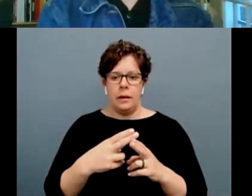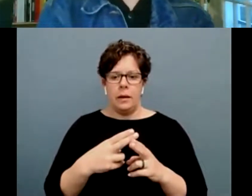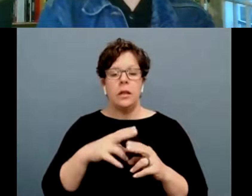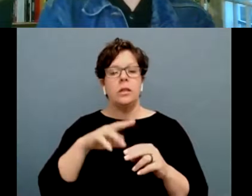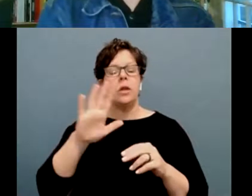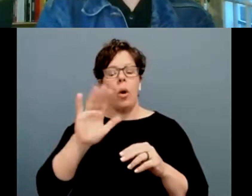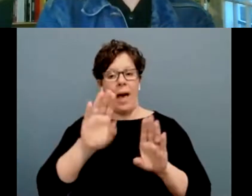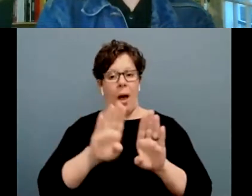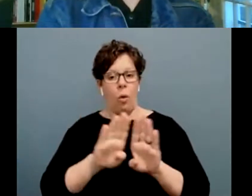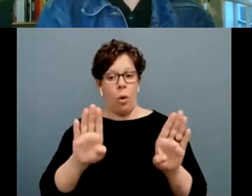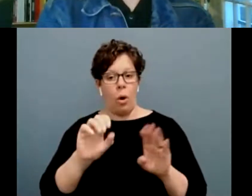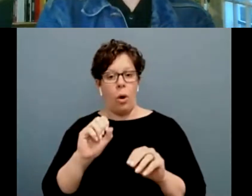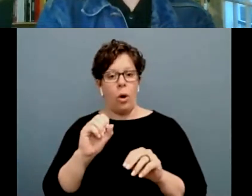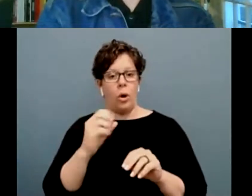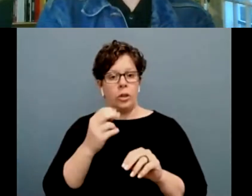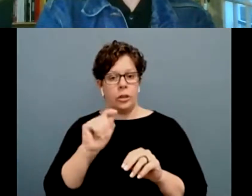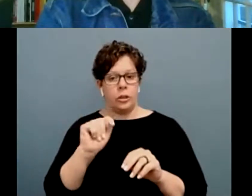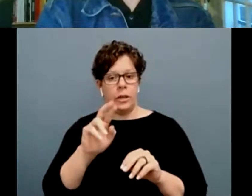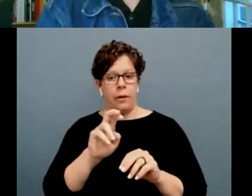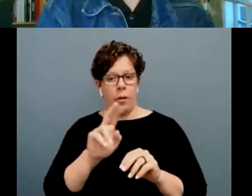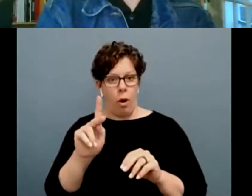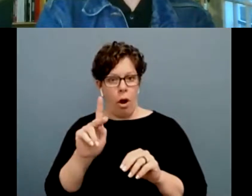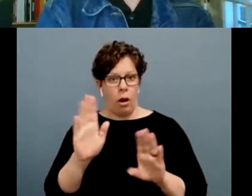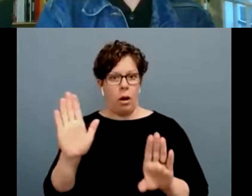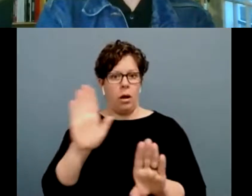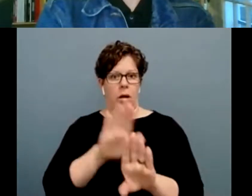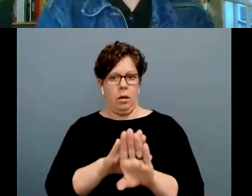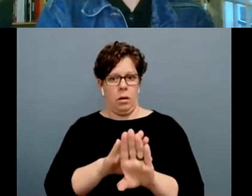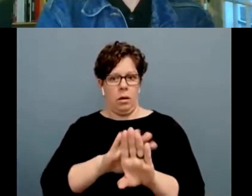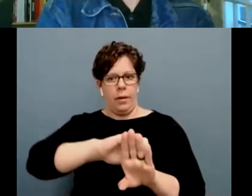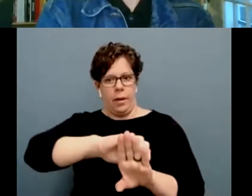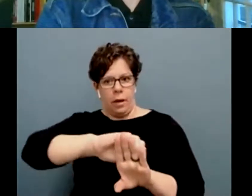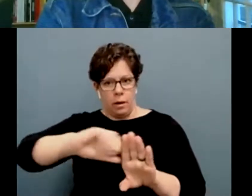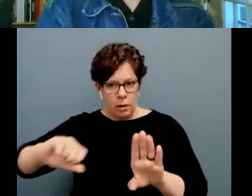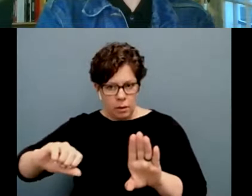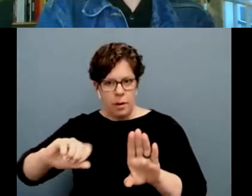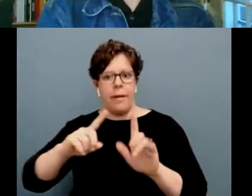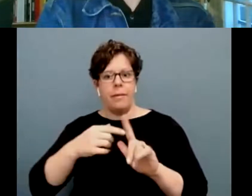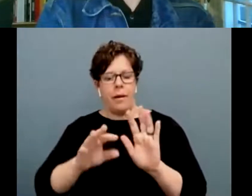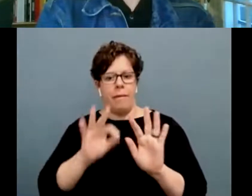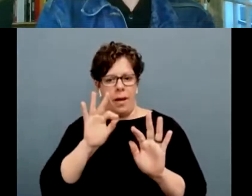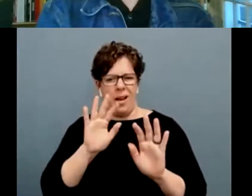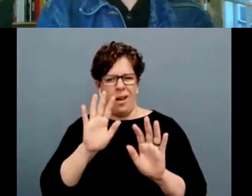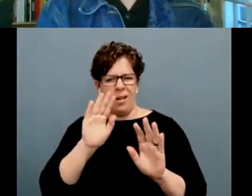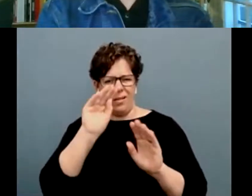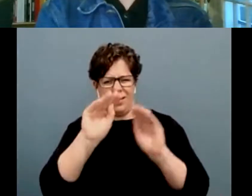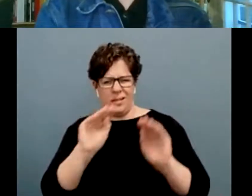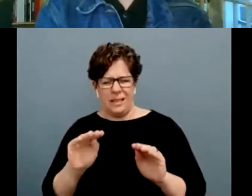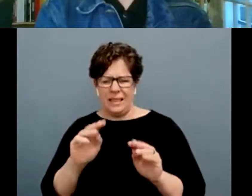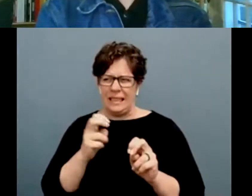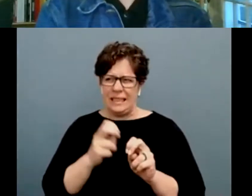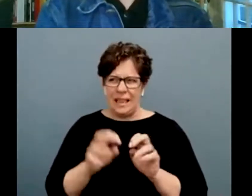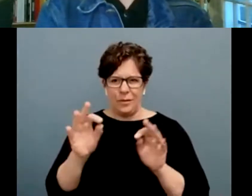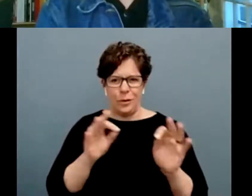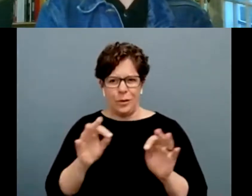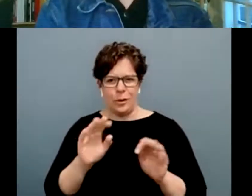So it was definitely there from the time the Castle family was there. And it's hard to describe the way that